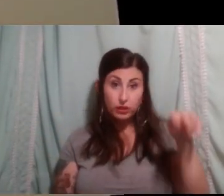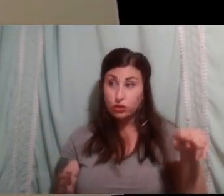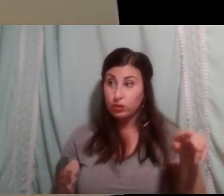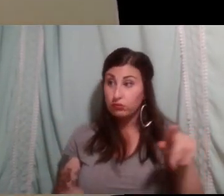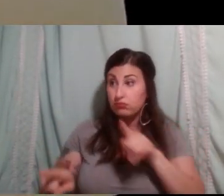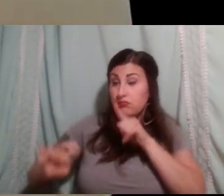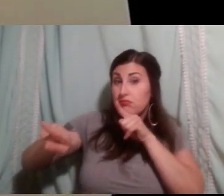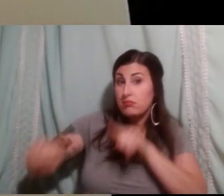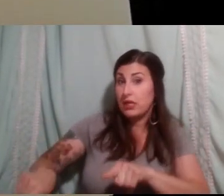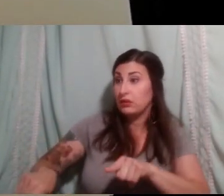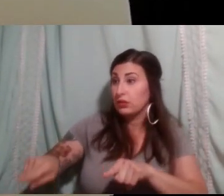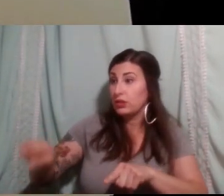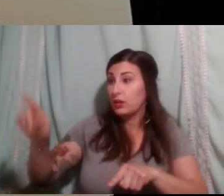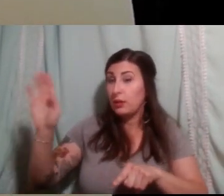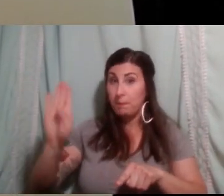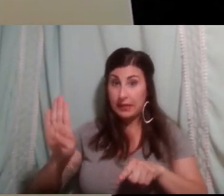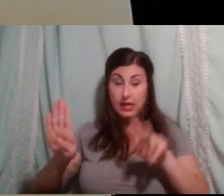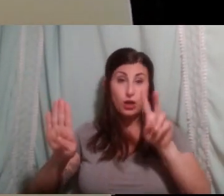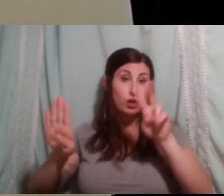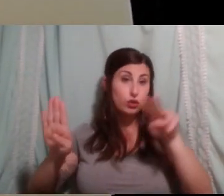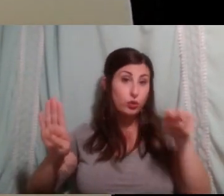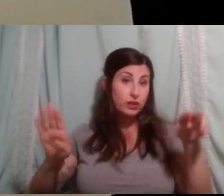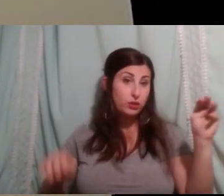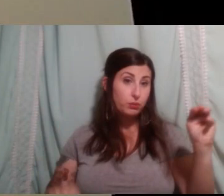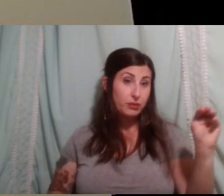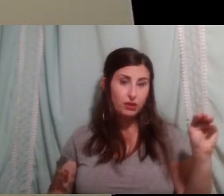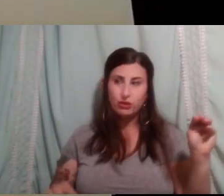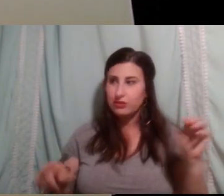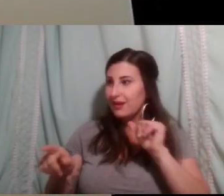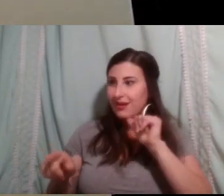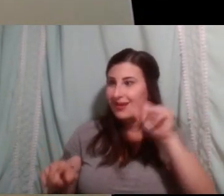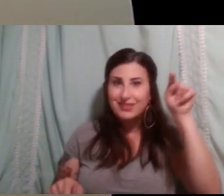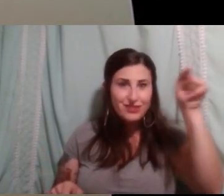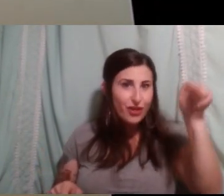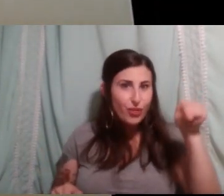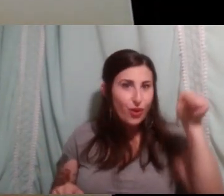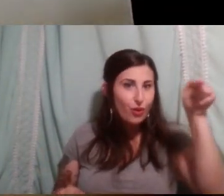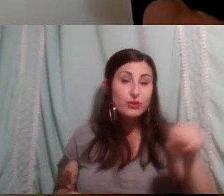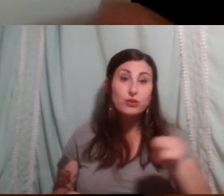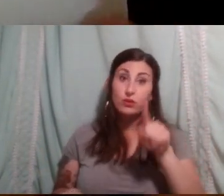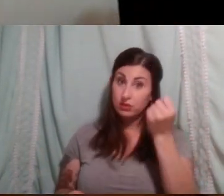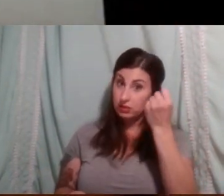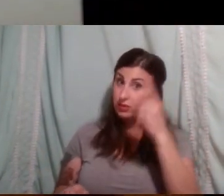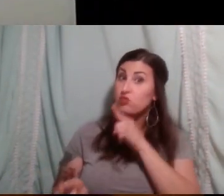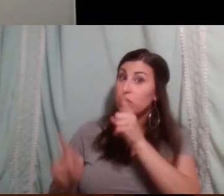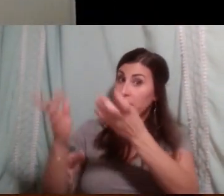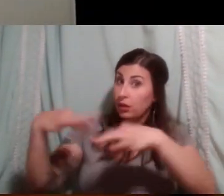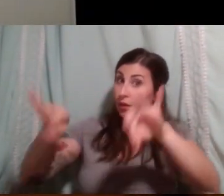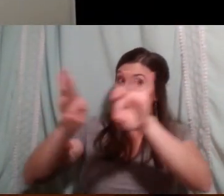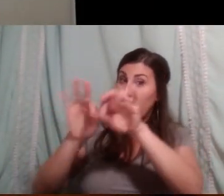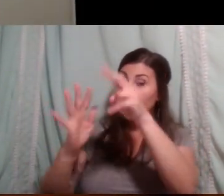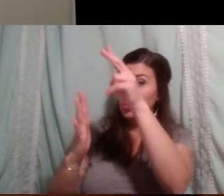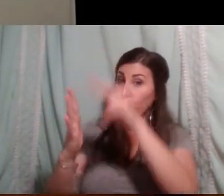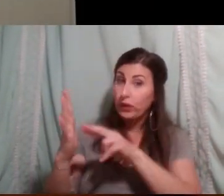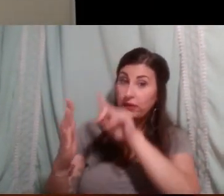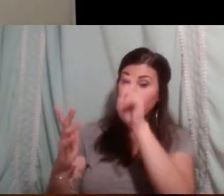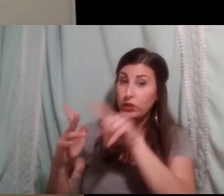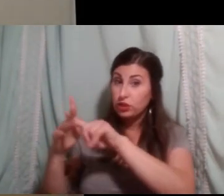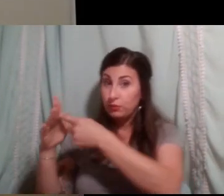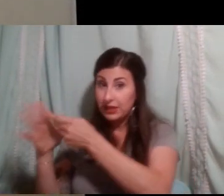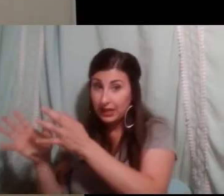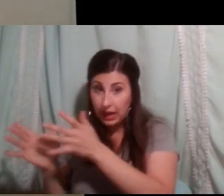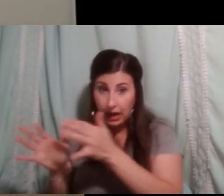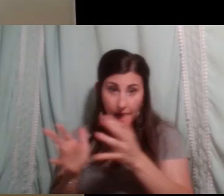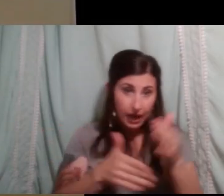22. So our answer is 22 meters. Look, it wasn't even one of those. So it's very important to read the question from beginning